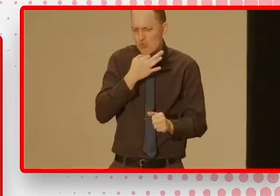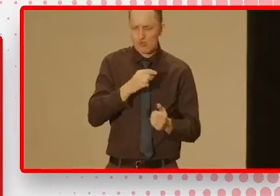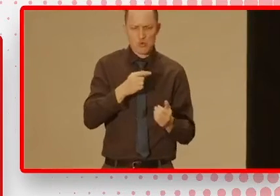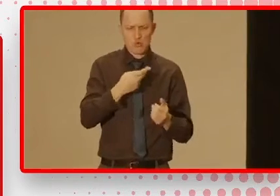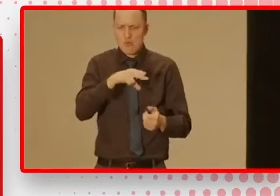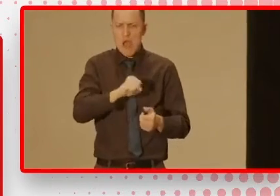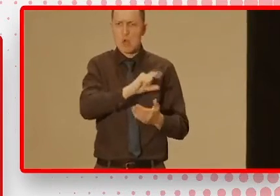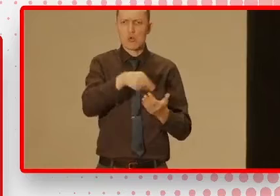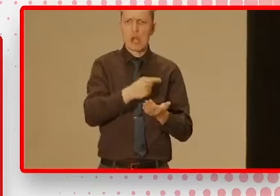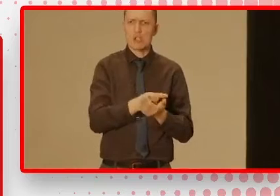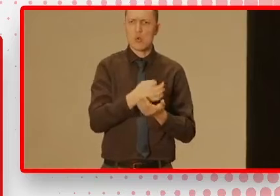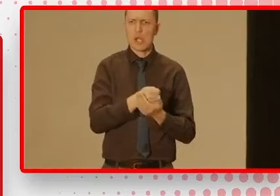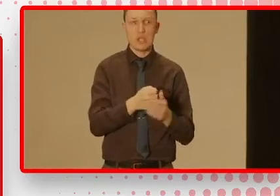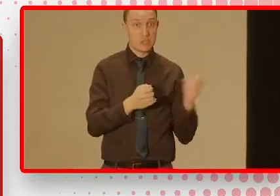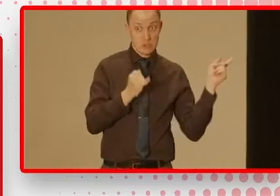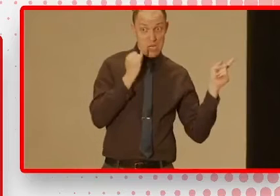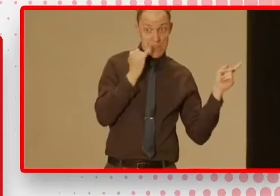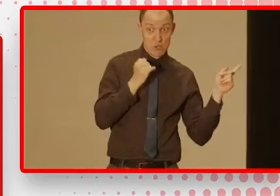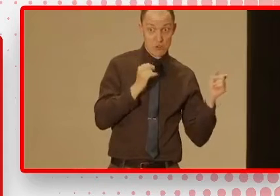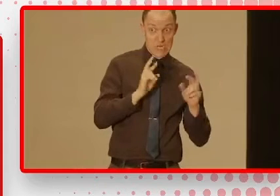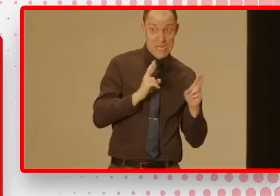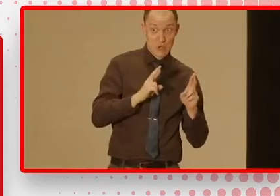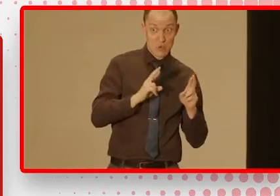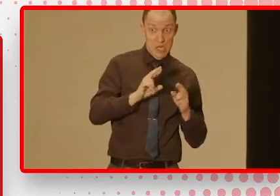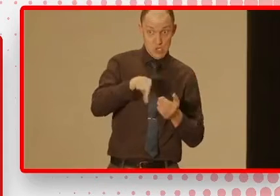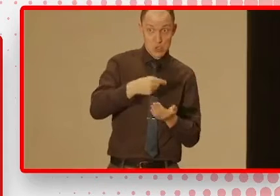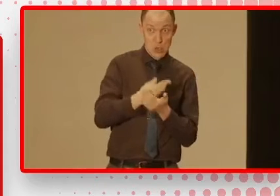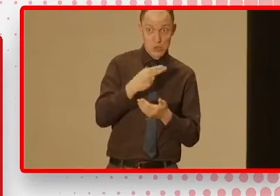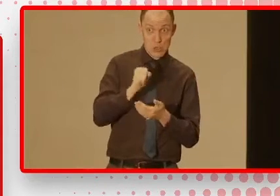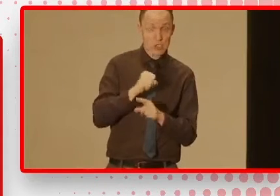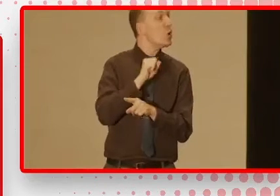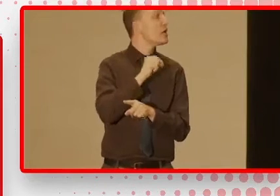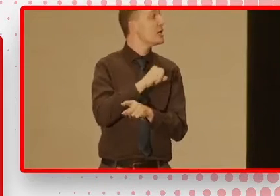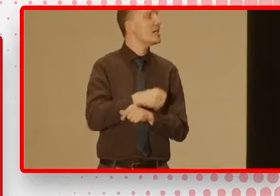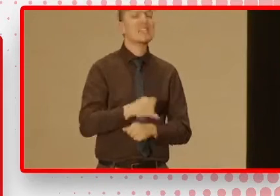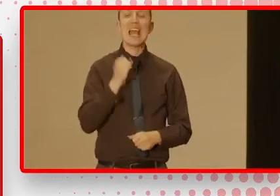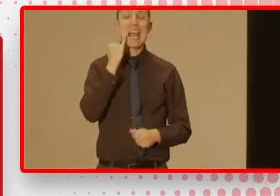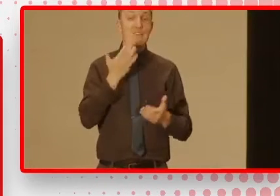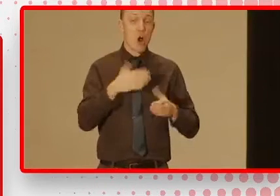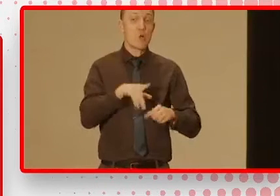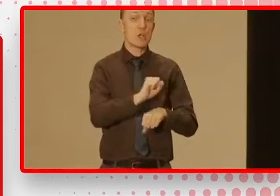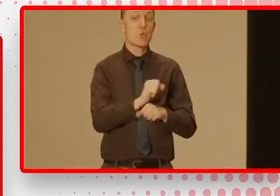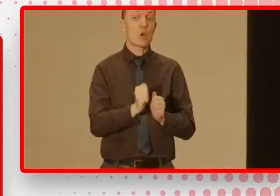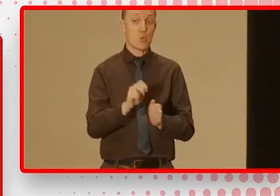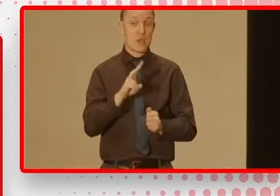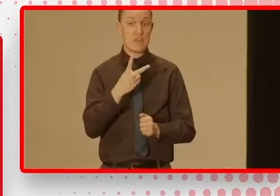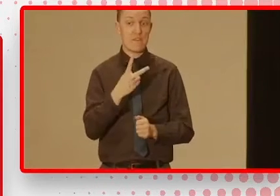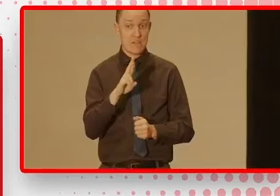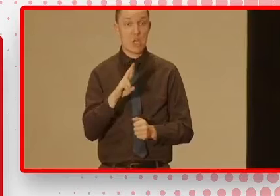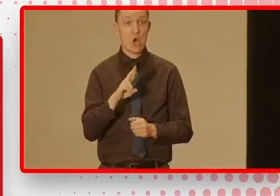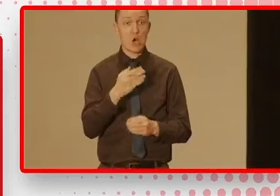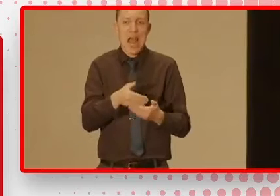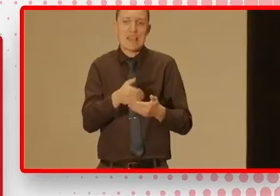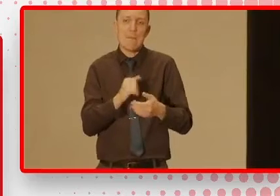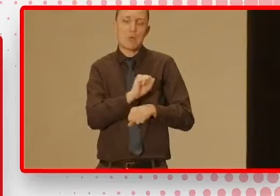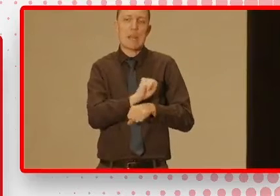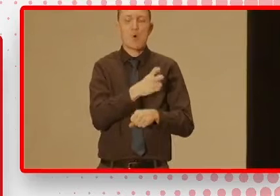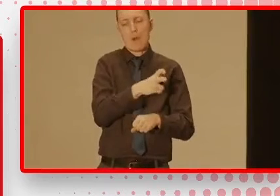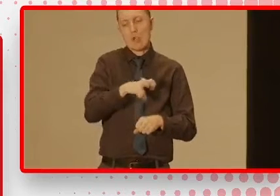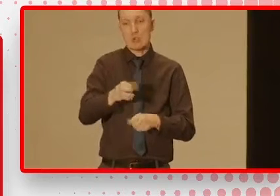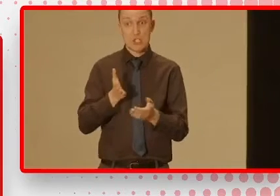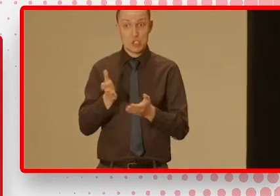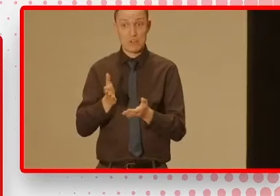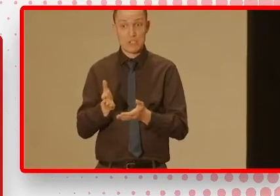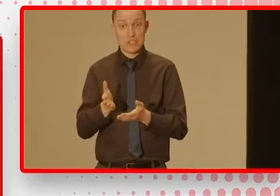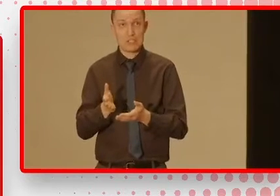If you're getting ready to exit high school, if you're already working with VR on the pre-employment transition services,